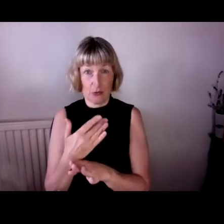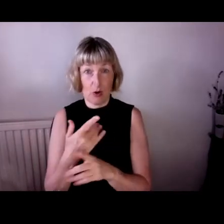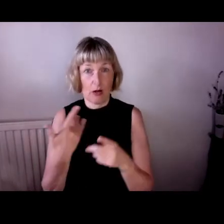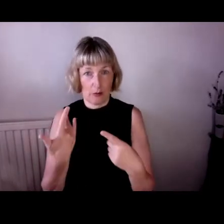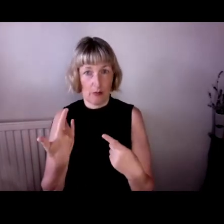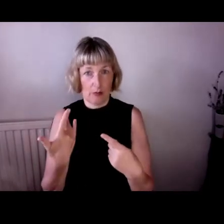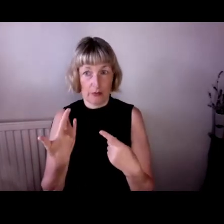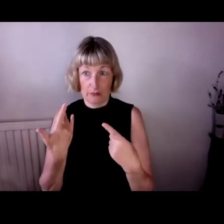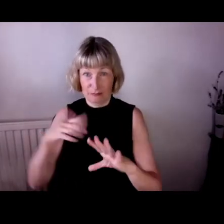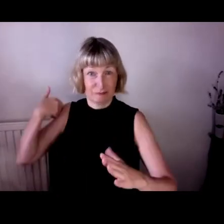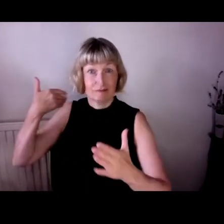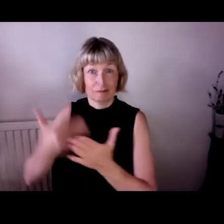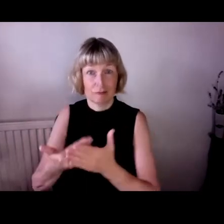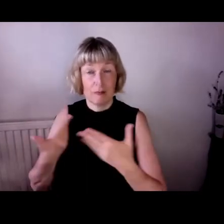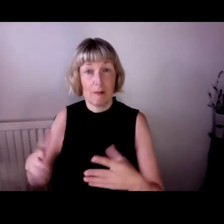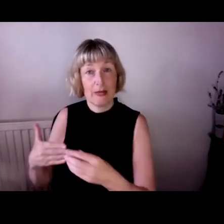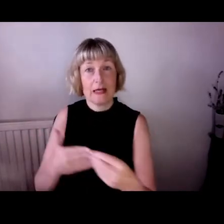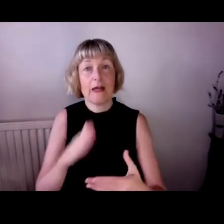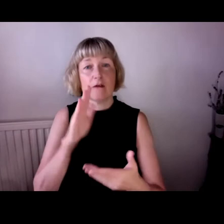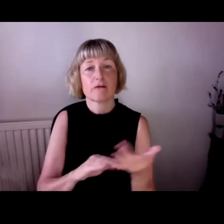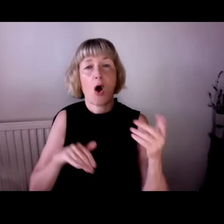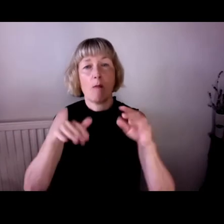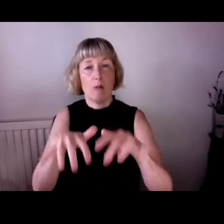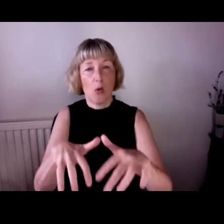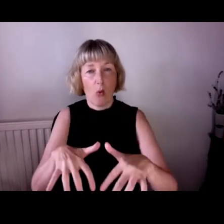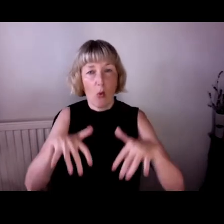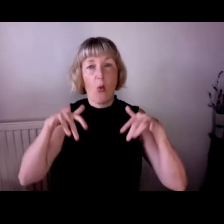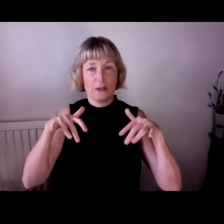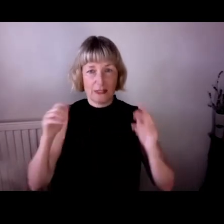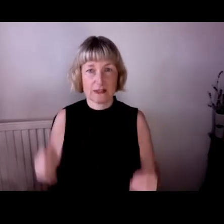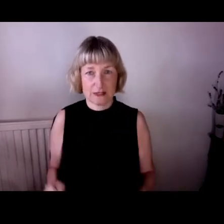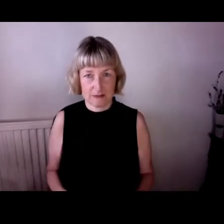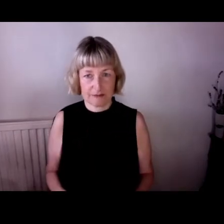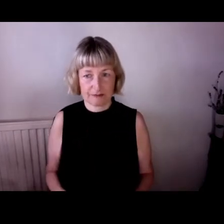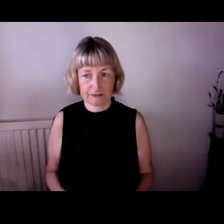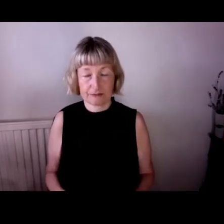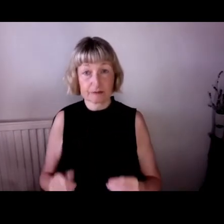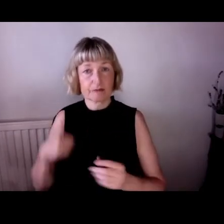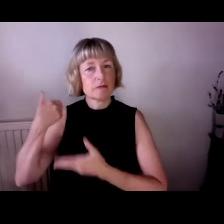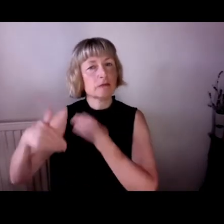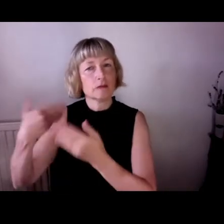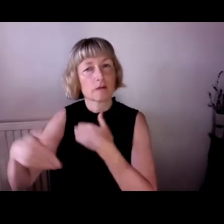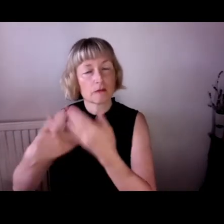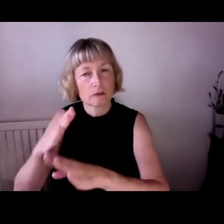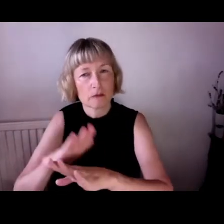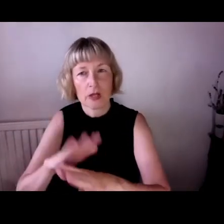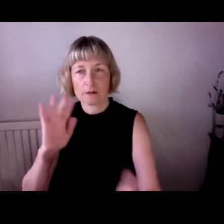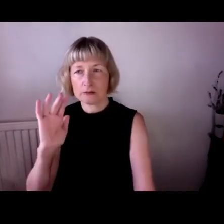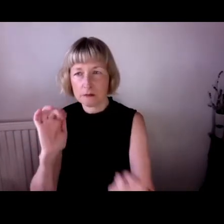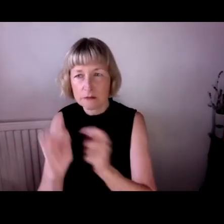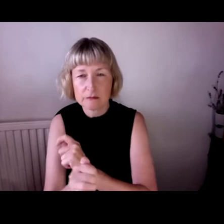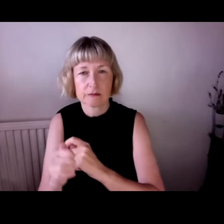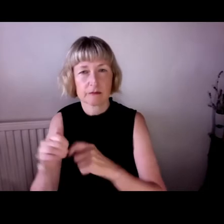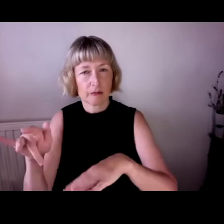led by the audience. As things have changed, our people have wanted more, as theatre has developed